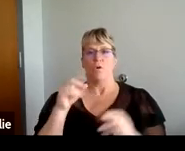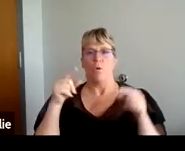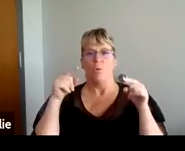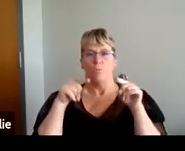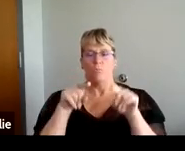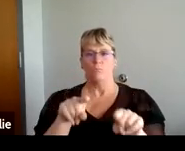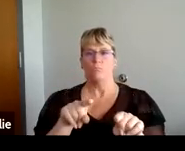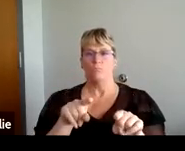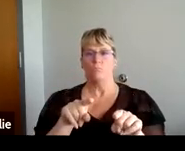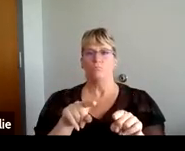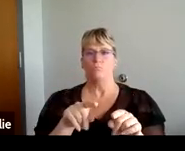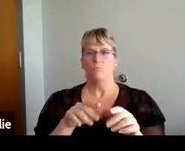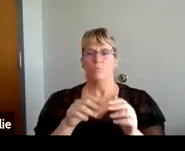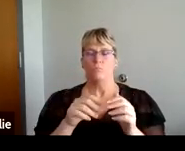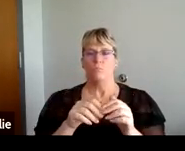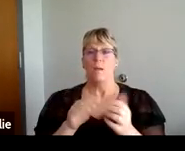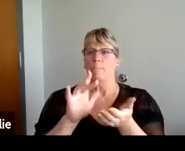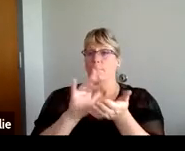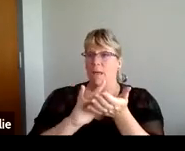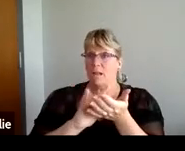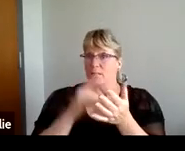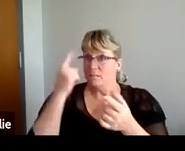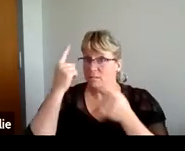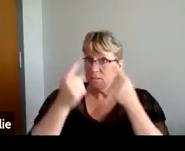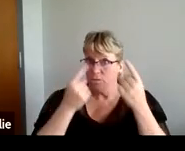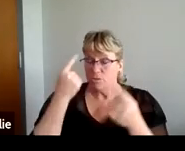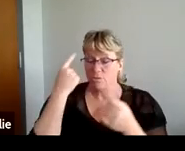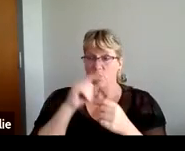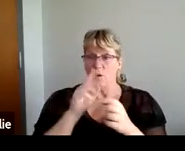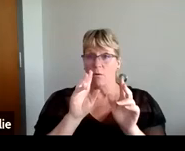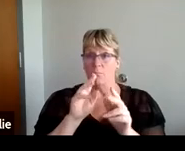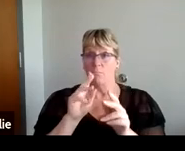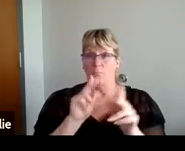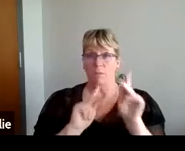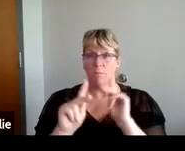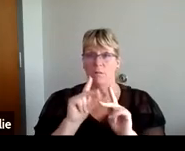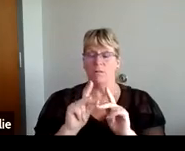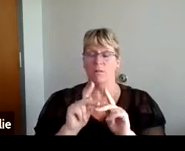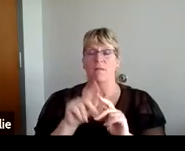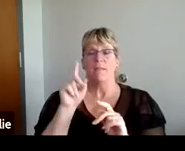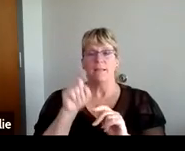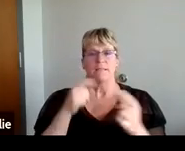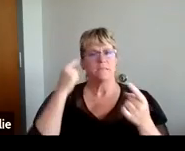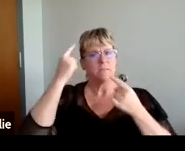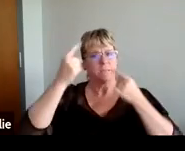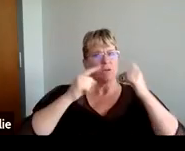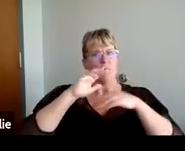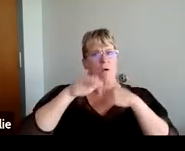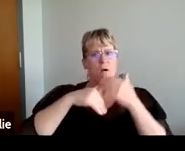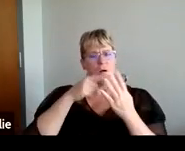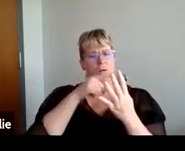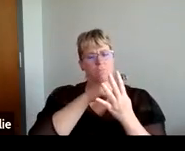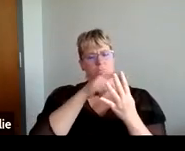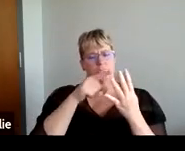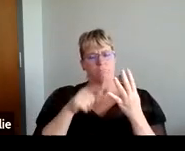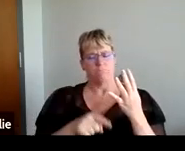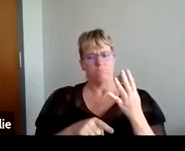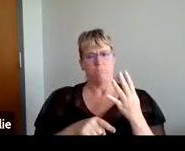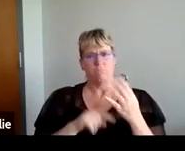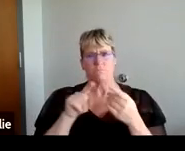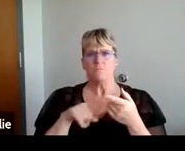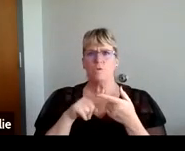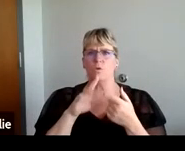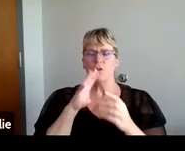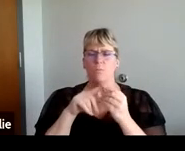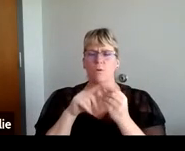psychiatric considerations, medical considerations for a patient? So all of these things must be taken into consideration when we're looking at treatment